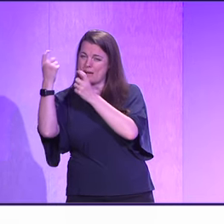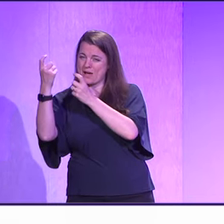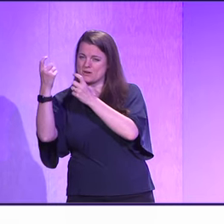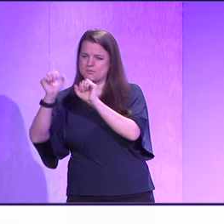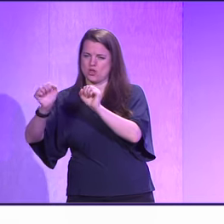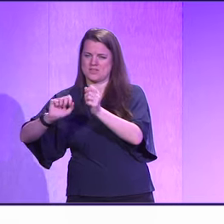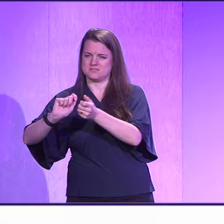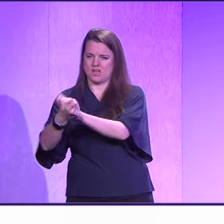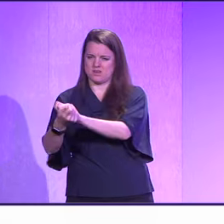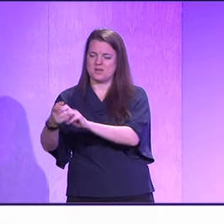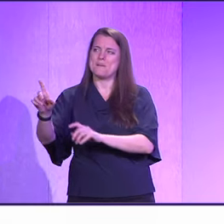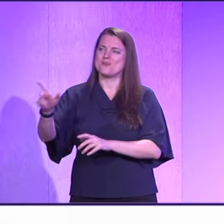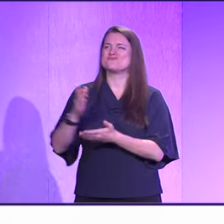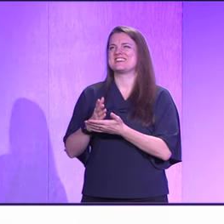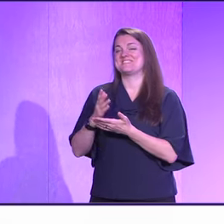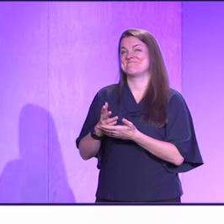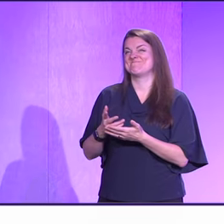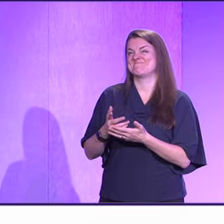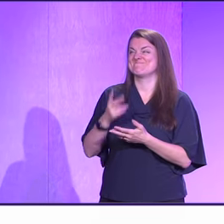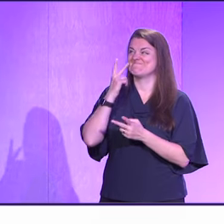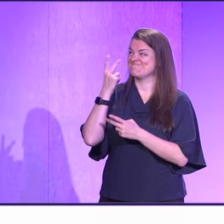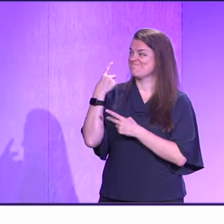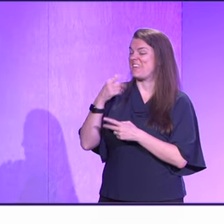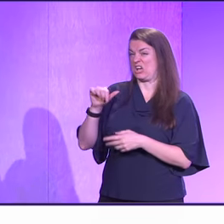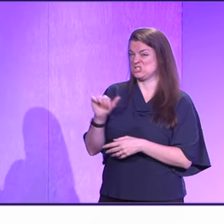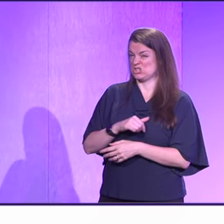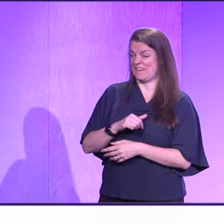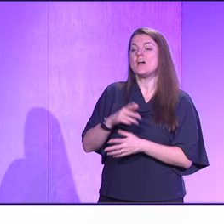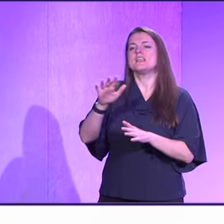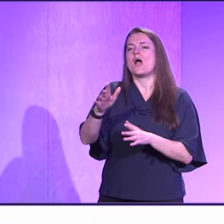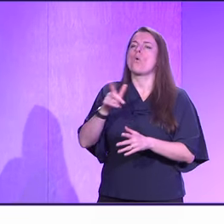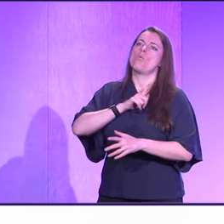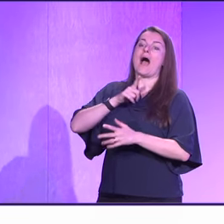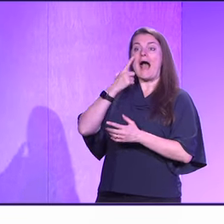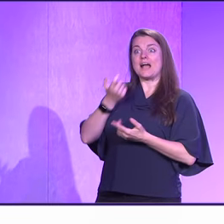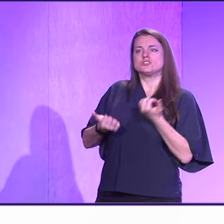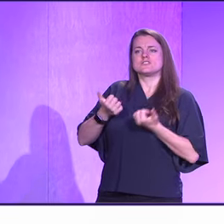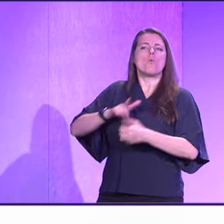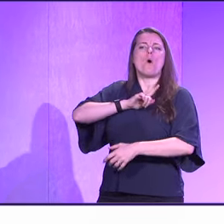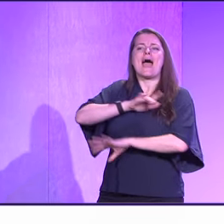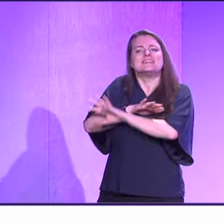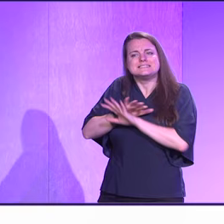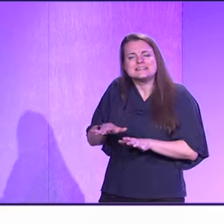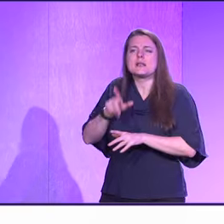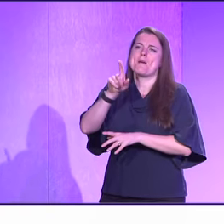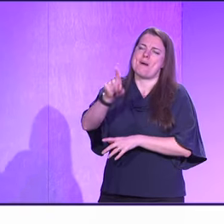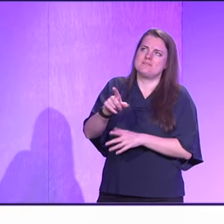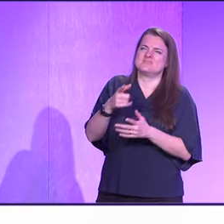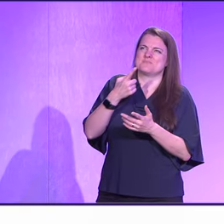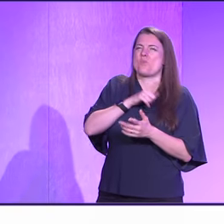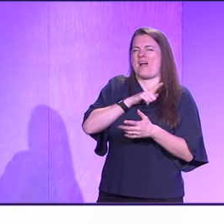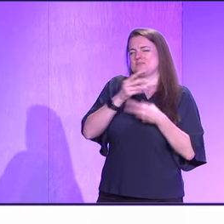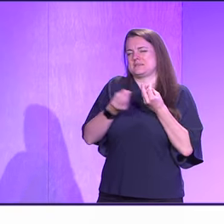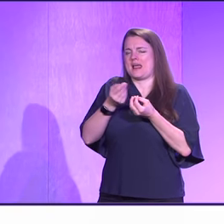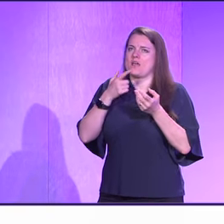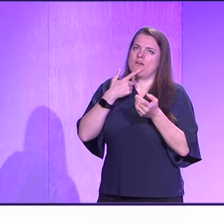you know, the journey's going to be easier for them to just having instances, not scaling, rather than, like, here's this whole new paradigm. So it made my life